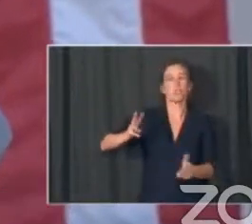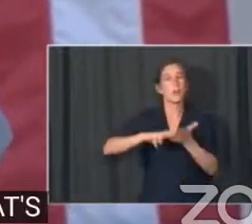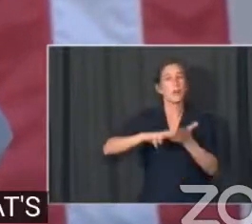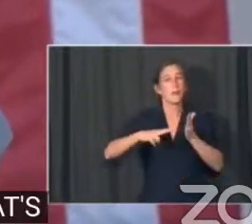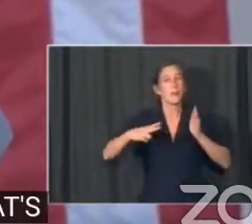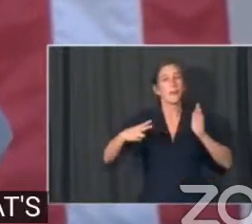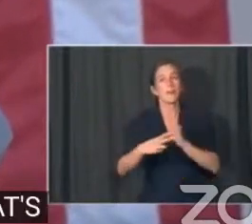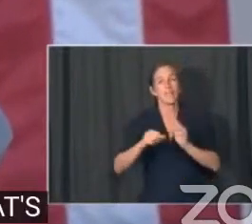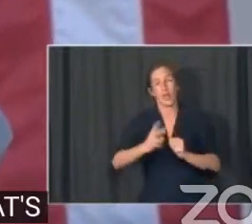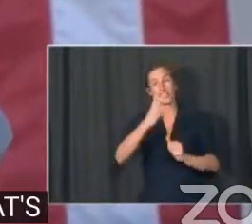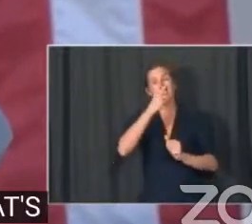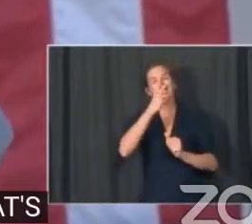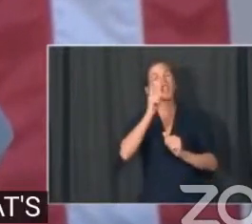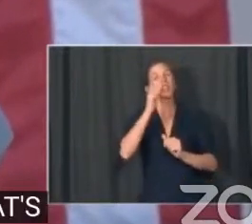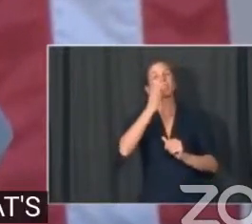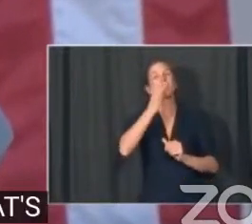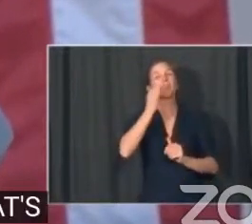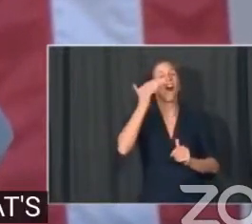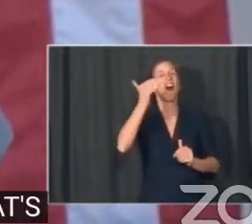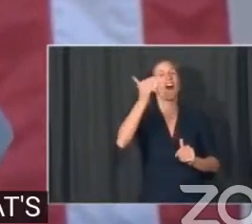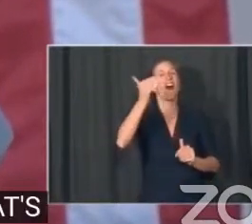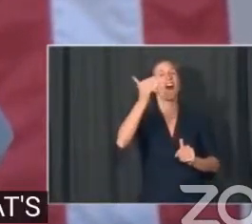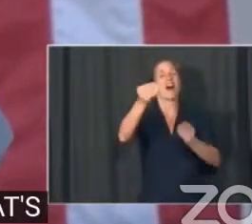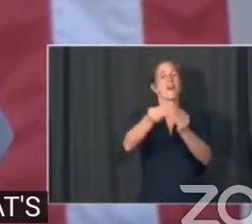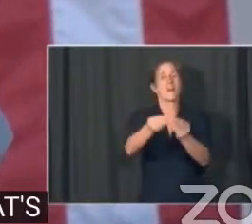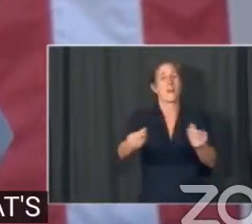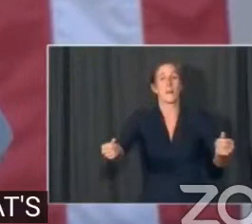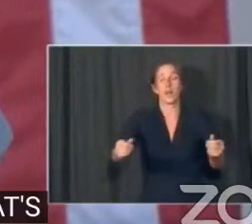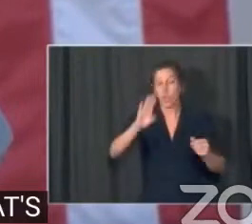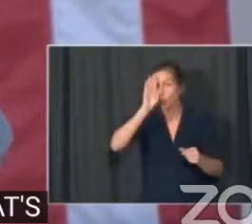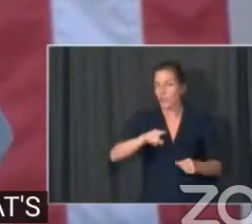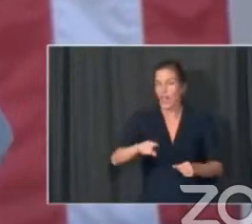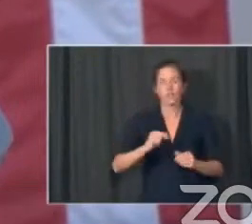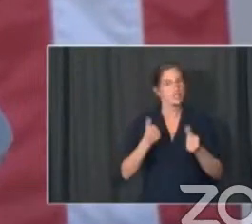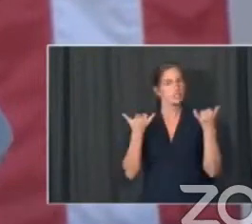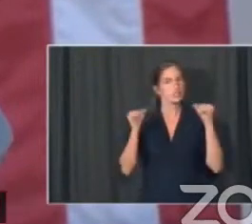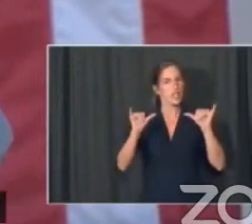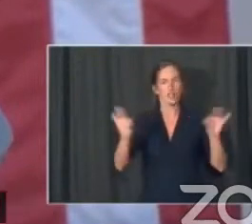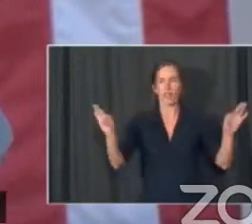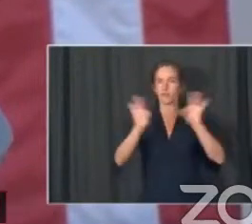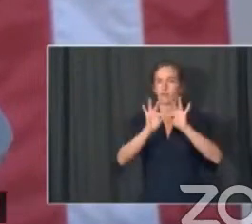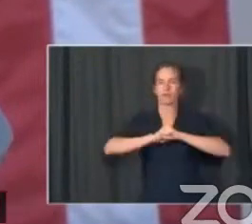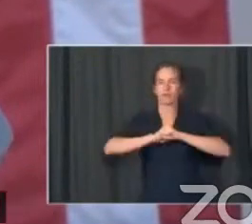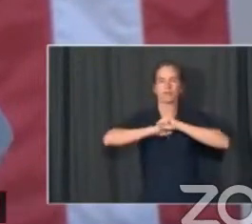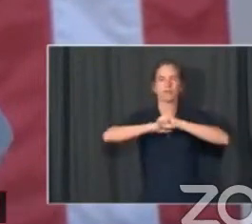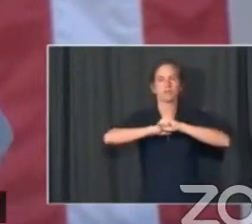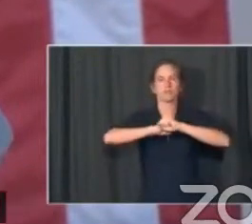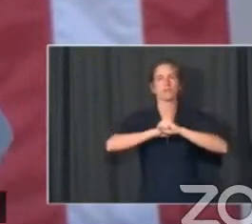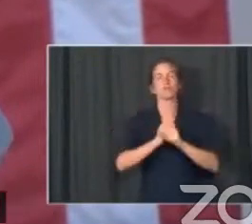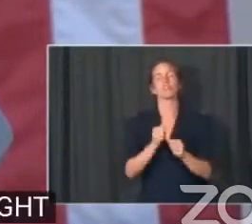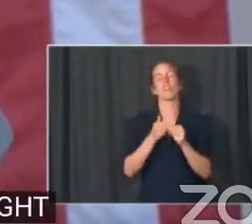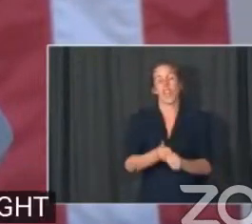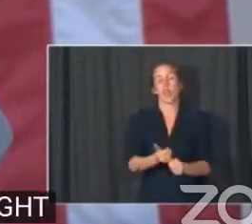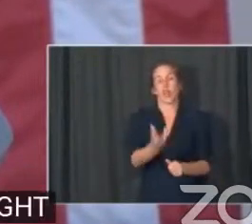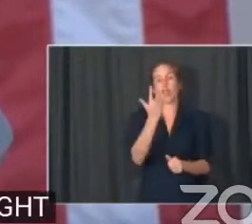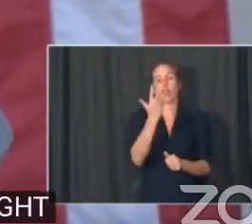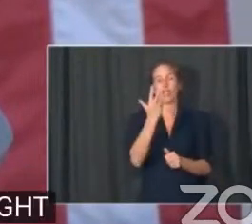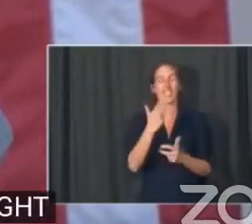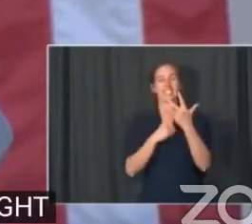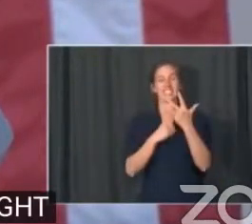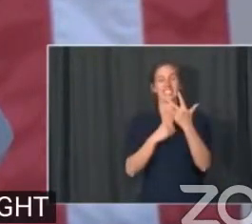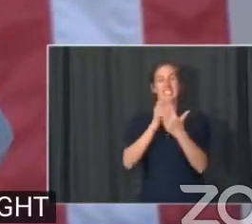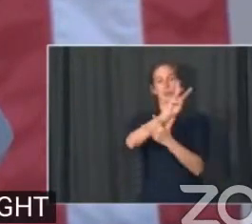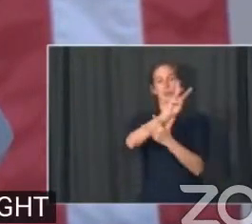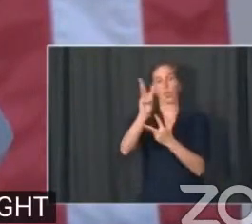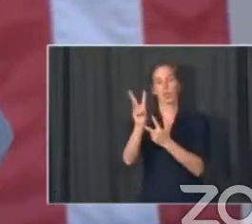of the tunnel. Right now is not the time to let our guard esto es algo down. que We continue to encourage Americans to follow the 3 Ws. algo que no ha Wash pasado your nunca hands, antes watch